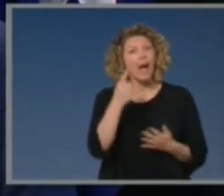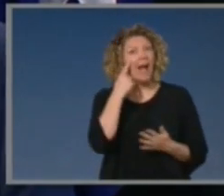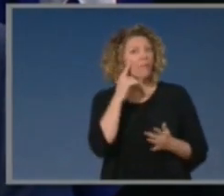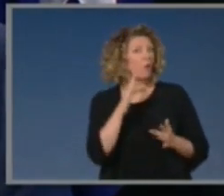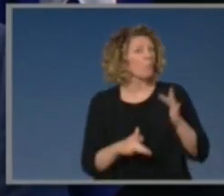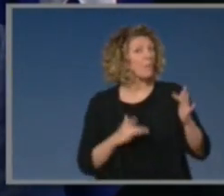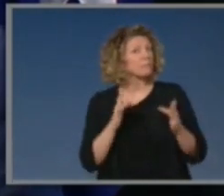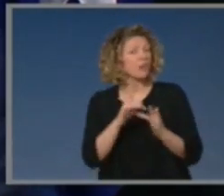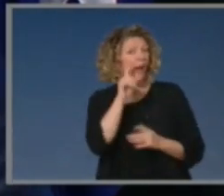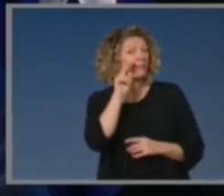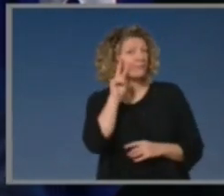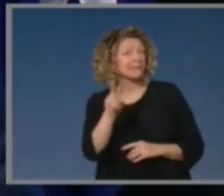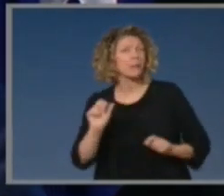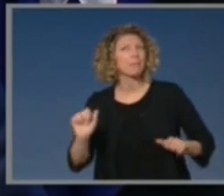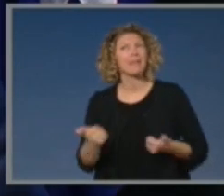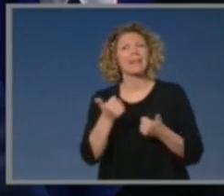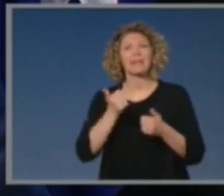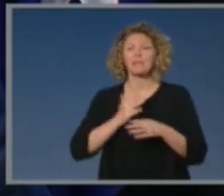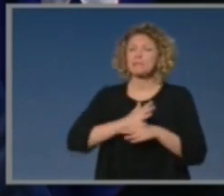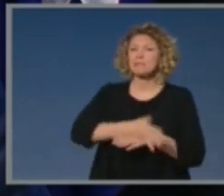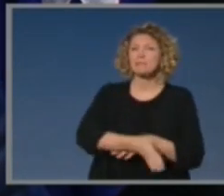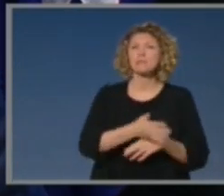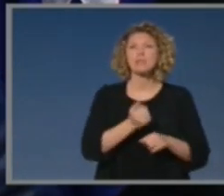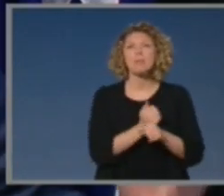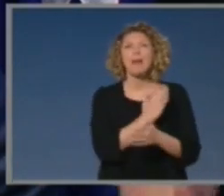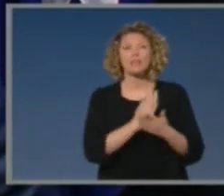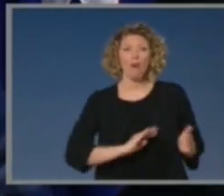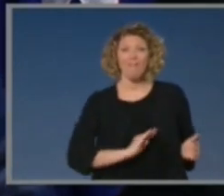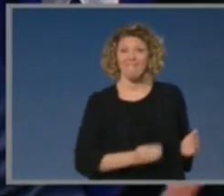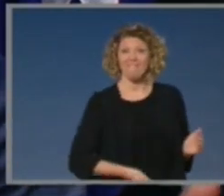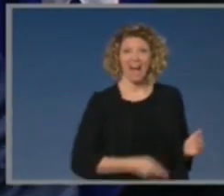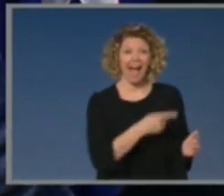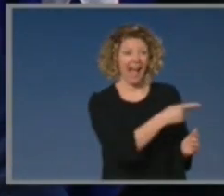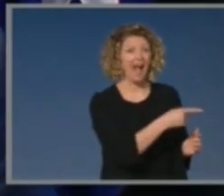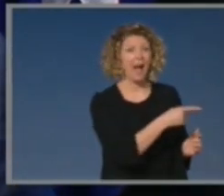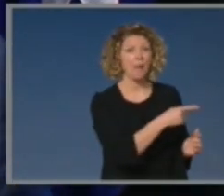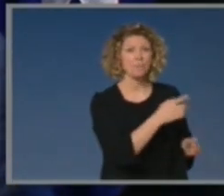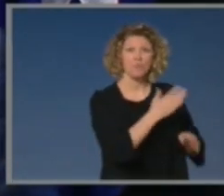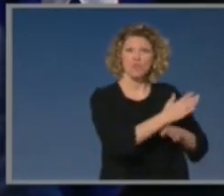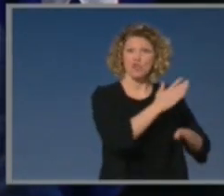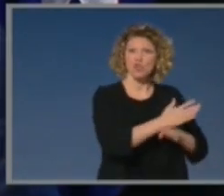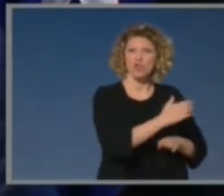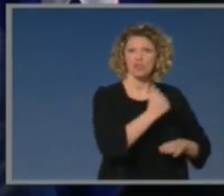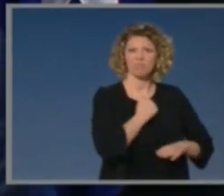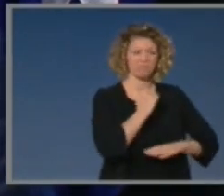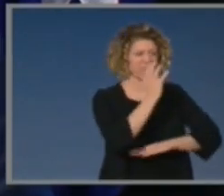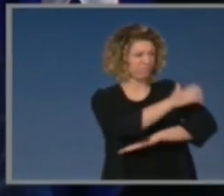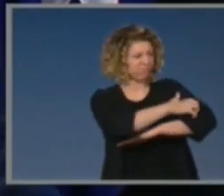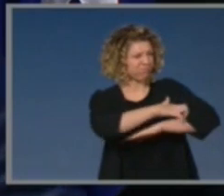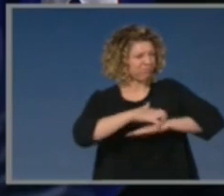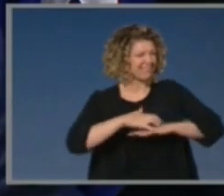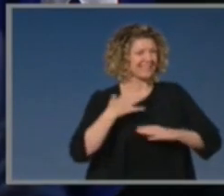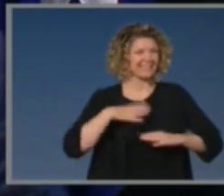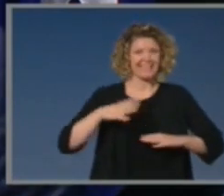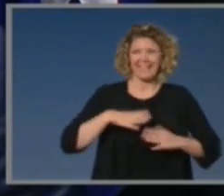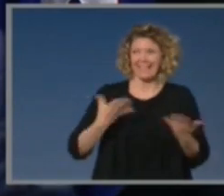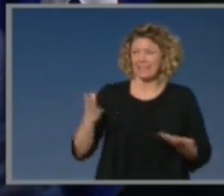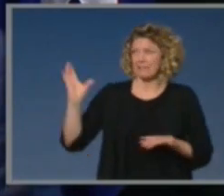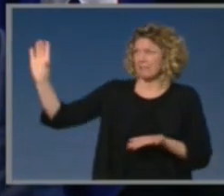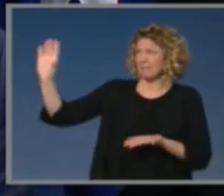the tremendous work that they're doing to connect farmers to loans and other forms of assistance and support for which there is a